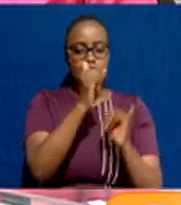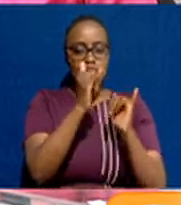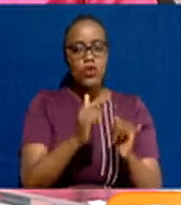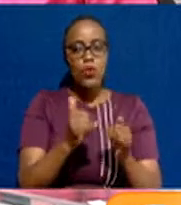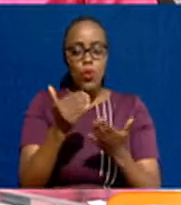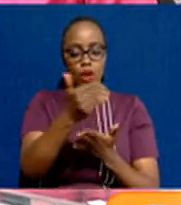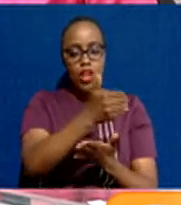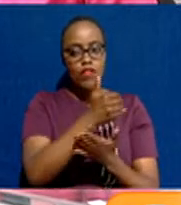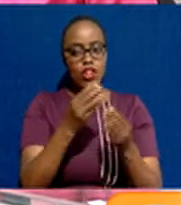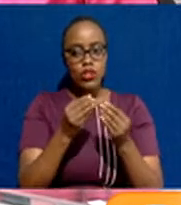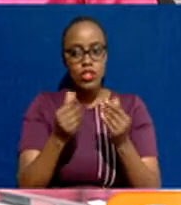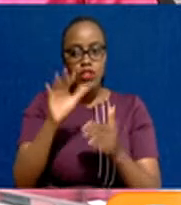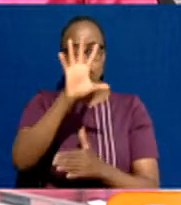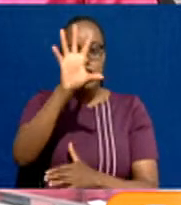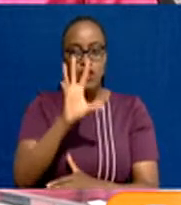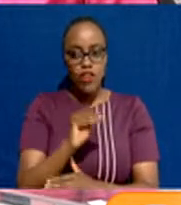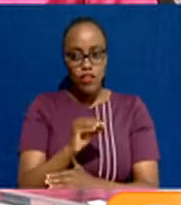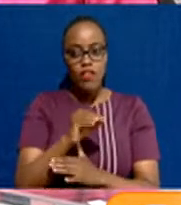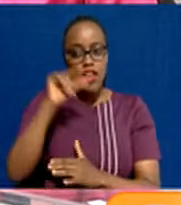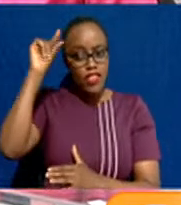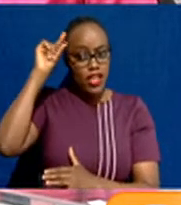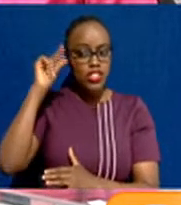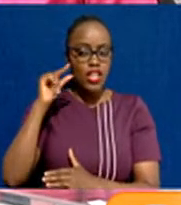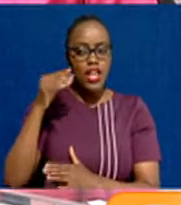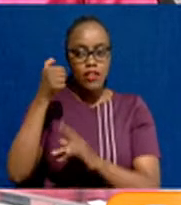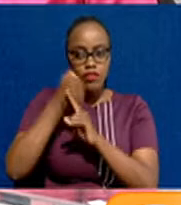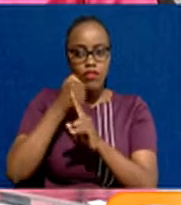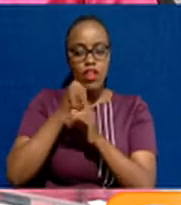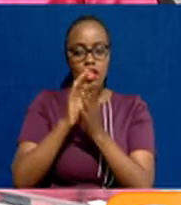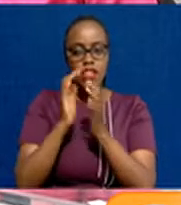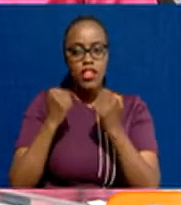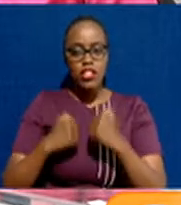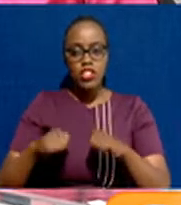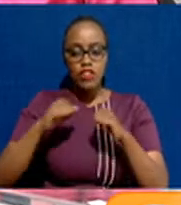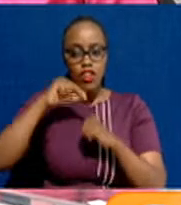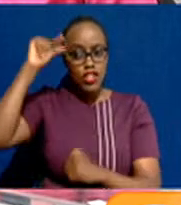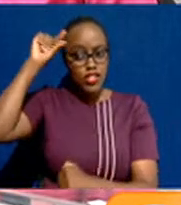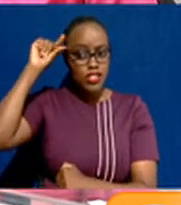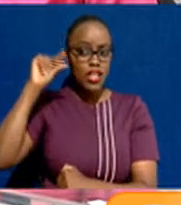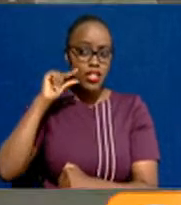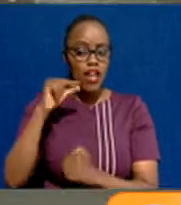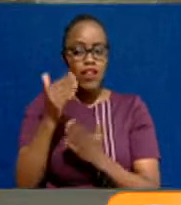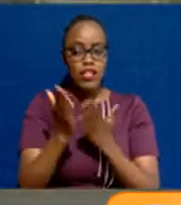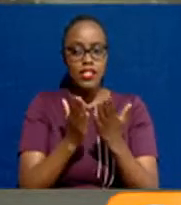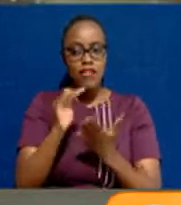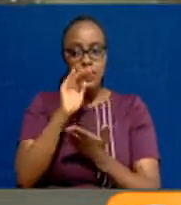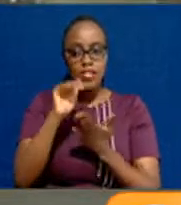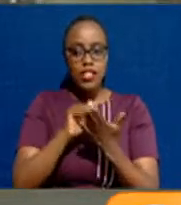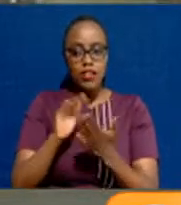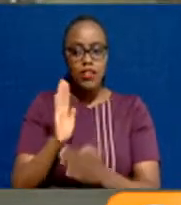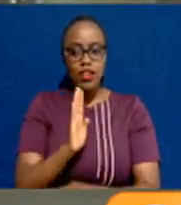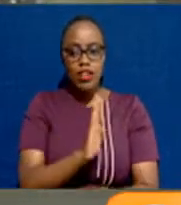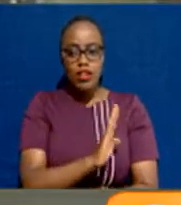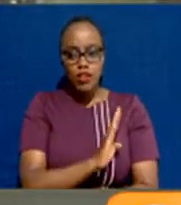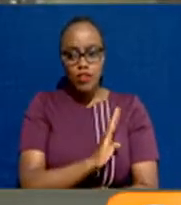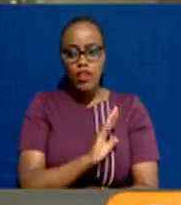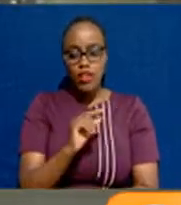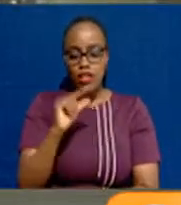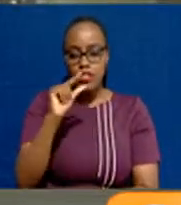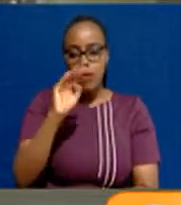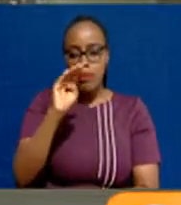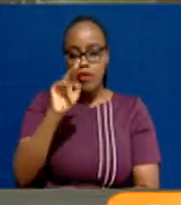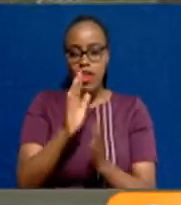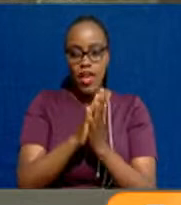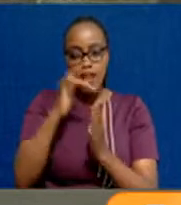Revenue Solutions Africa, a gender champion and chair of the Gender Subsector Board of GBV and